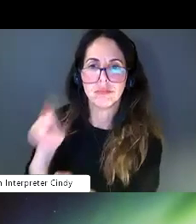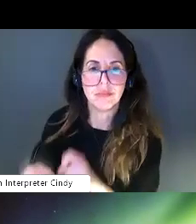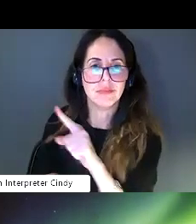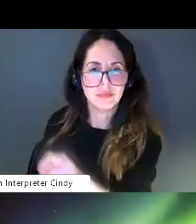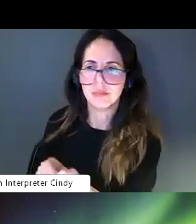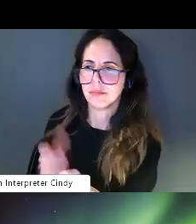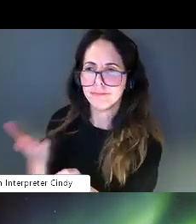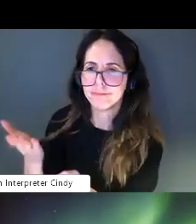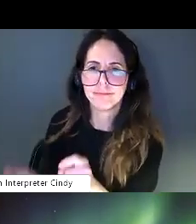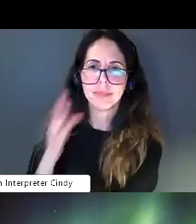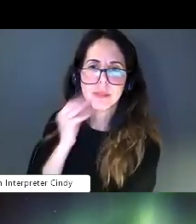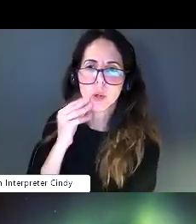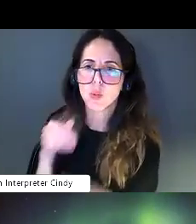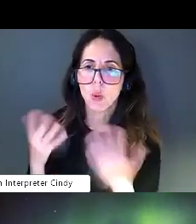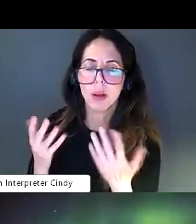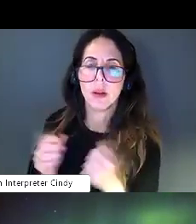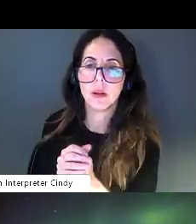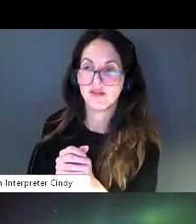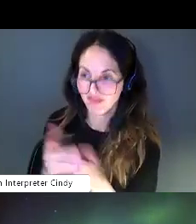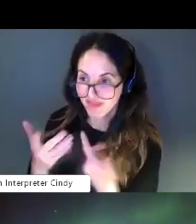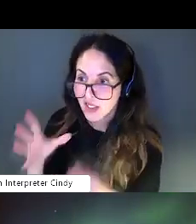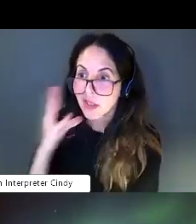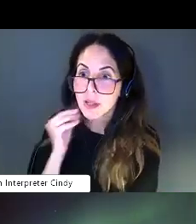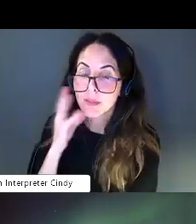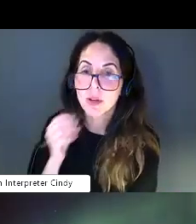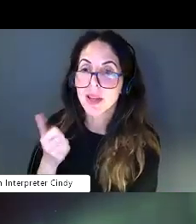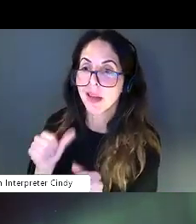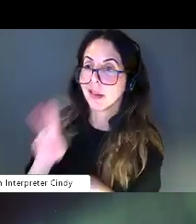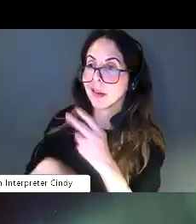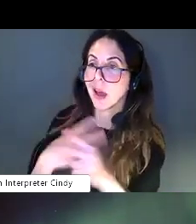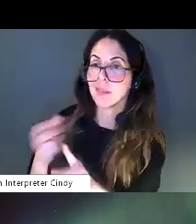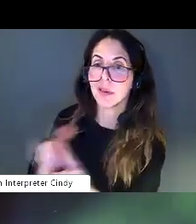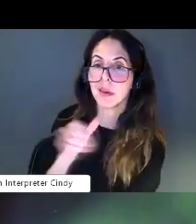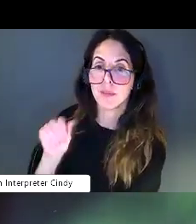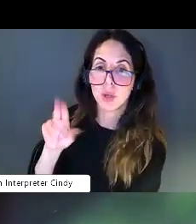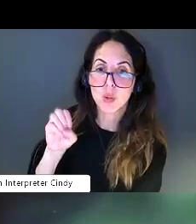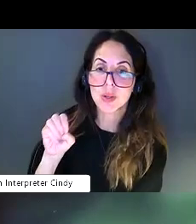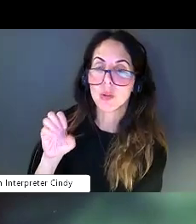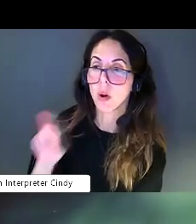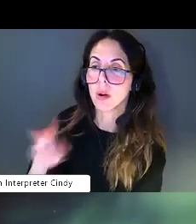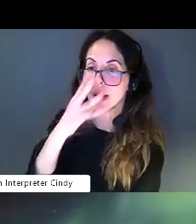their experiences and whether or not they've experienced a form of abuse or neglect.